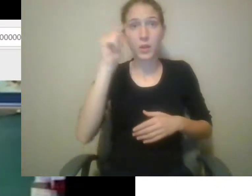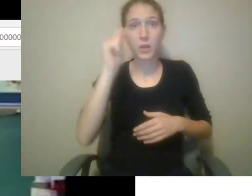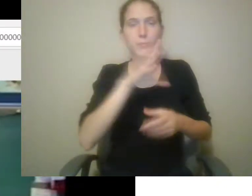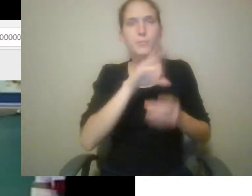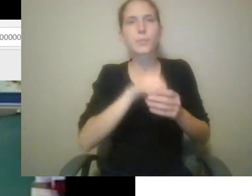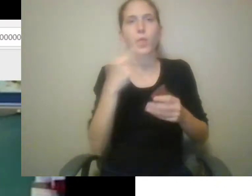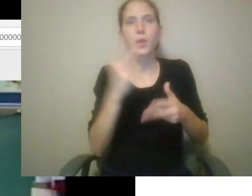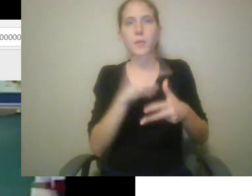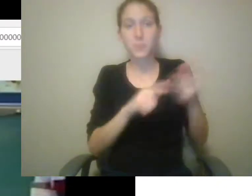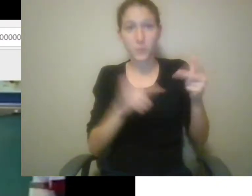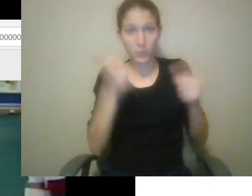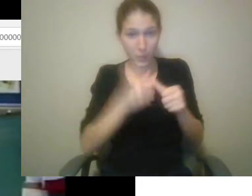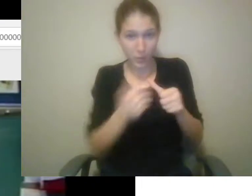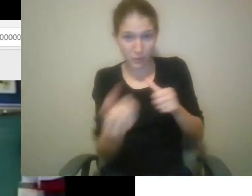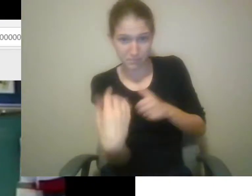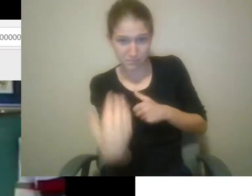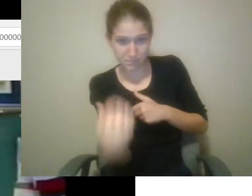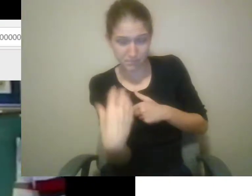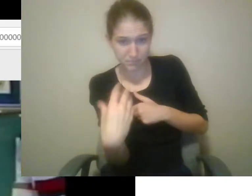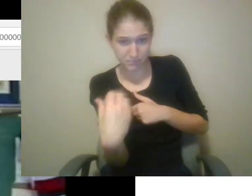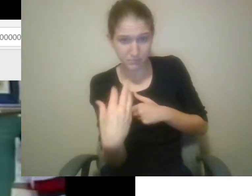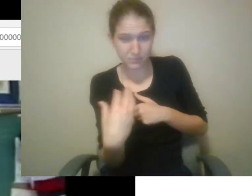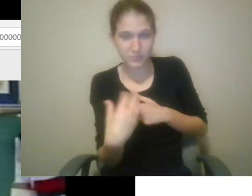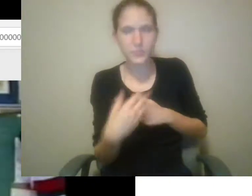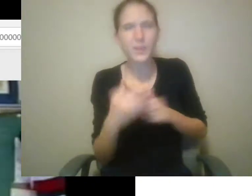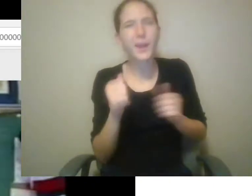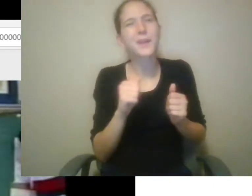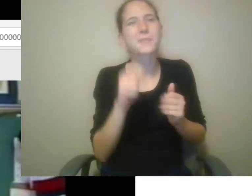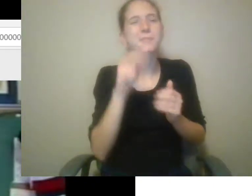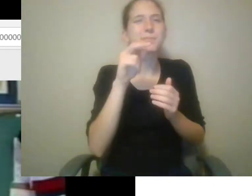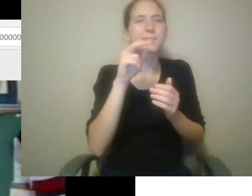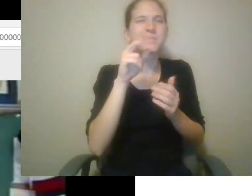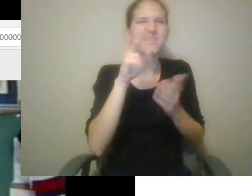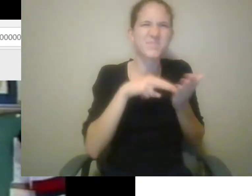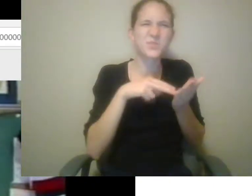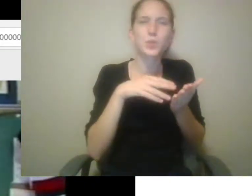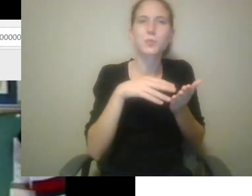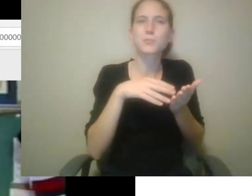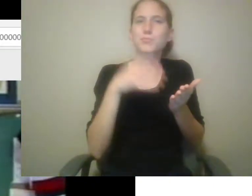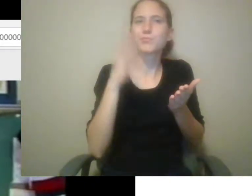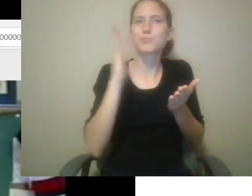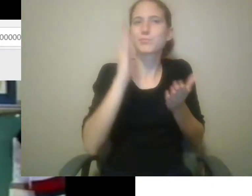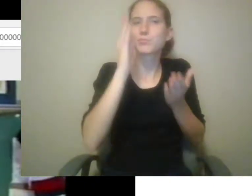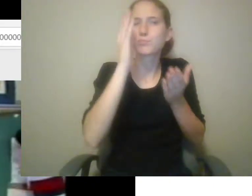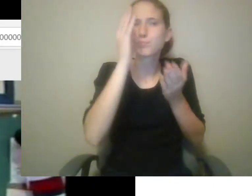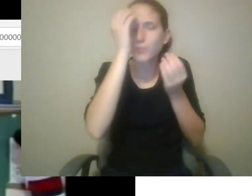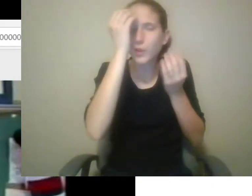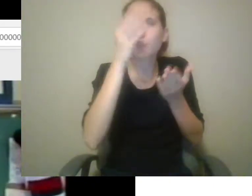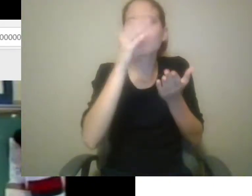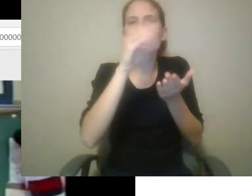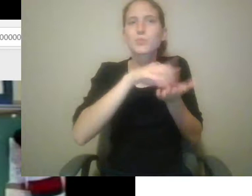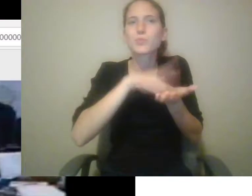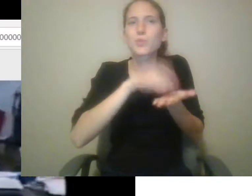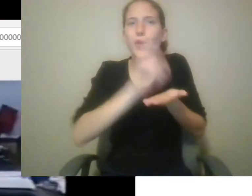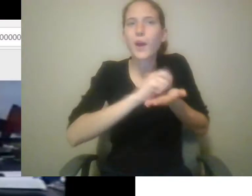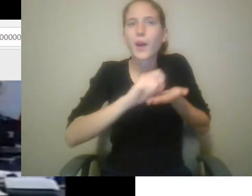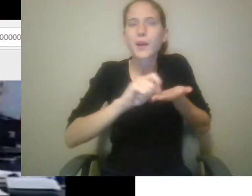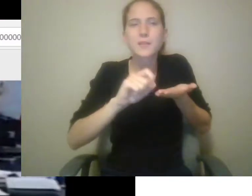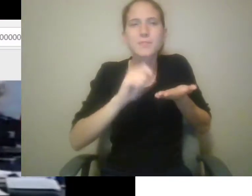me? Anybody list those for me? You can look them up in your notes. It's not cheating this time. It's a review. Mike?